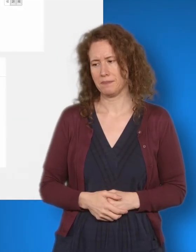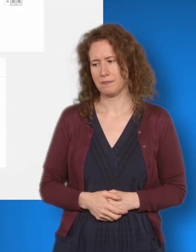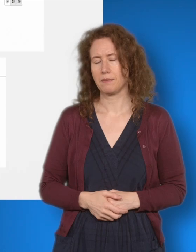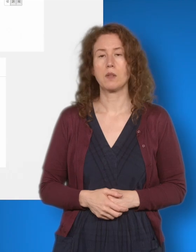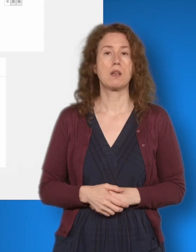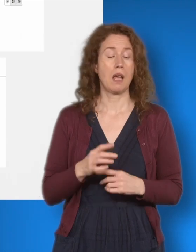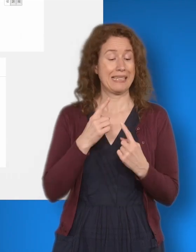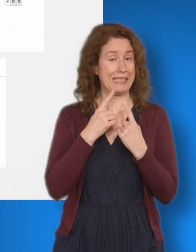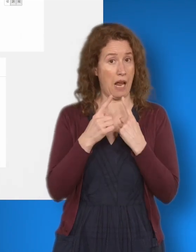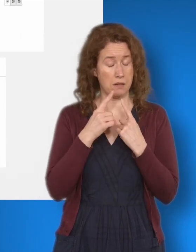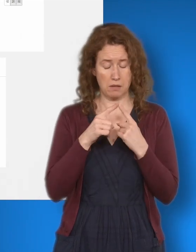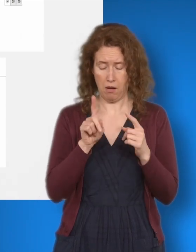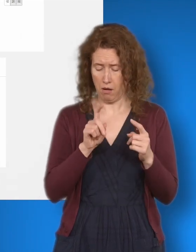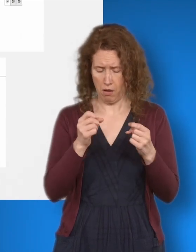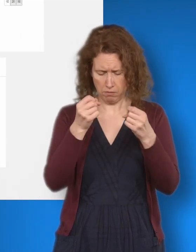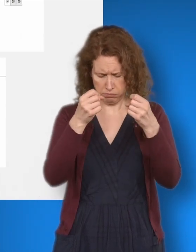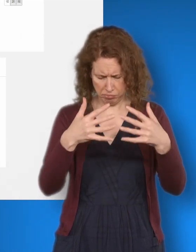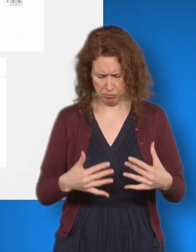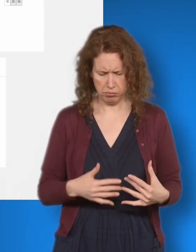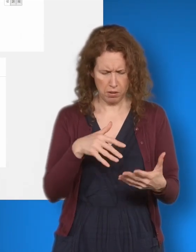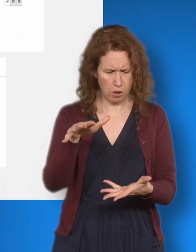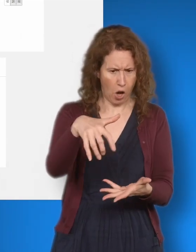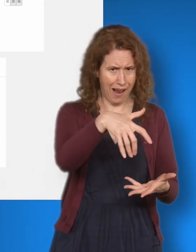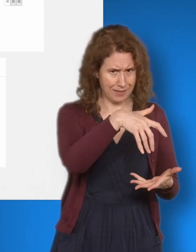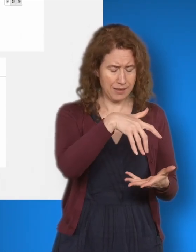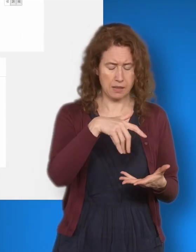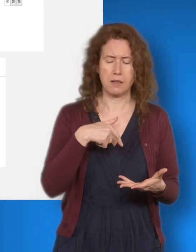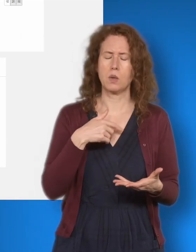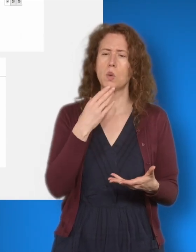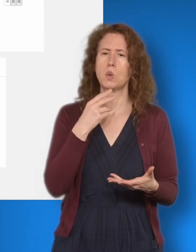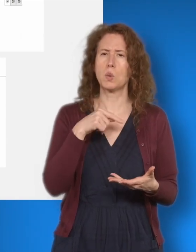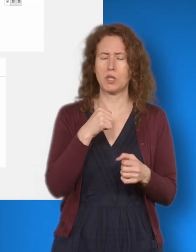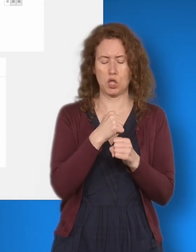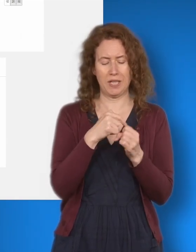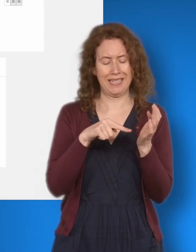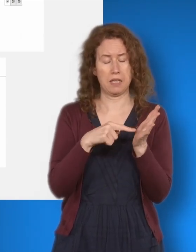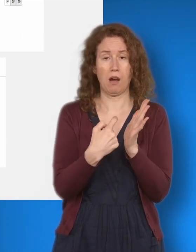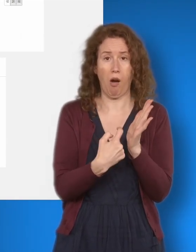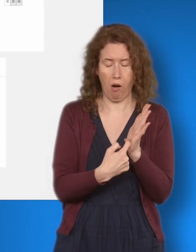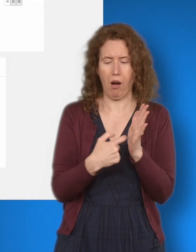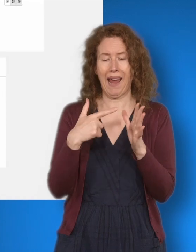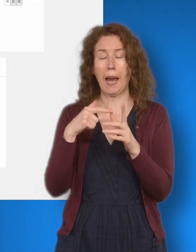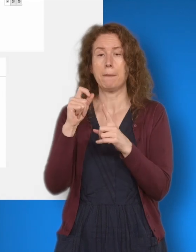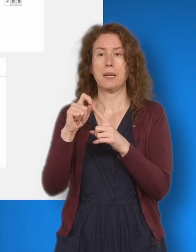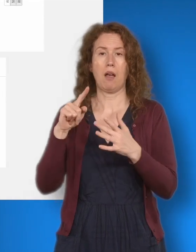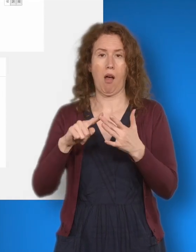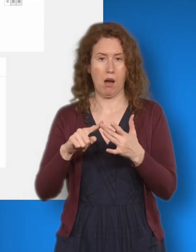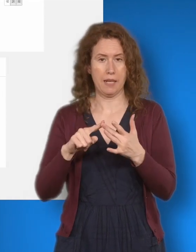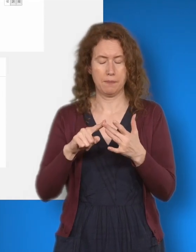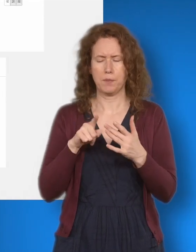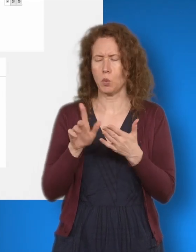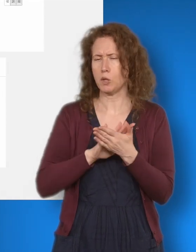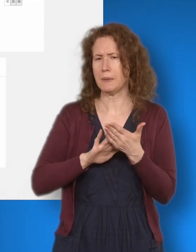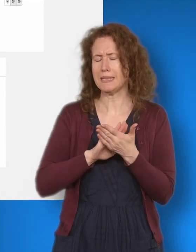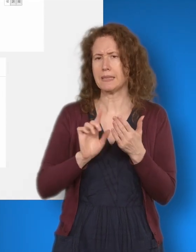When collecting the data, we use the GTR API. This